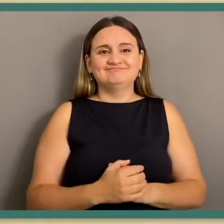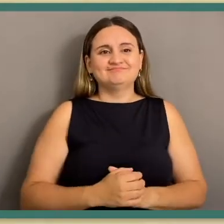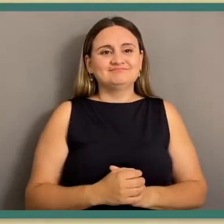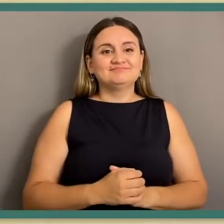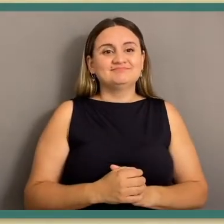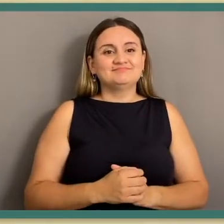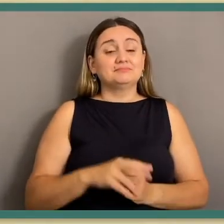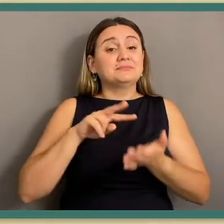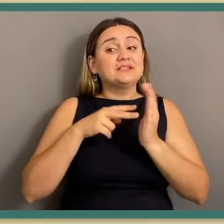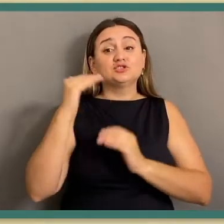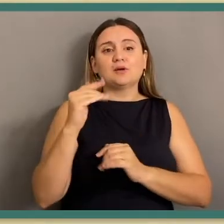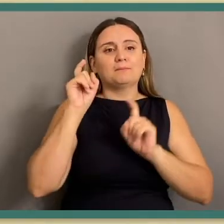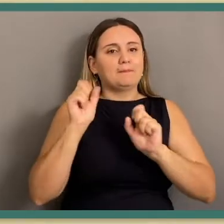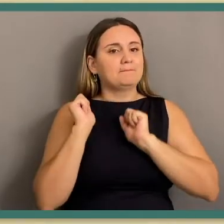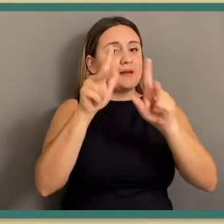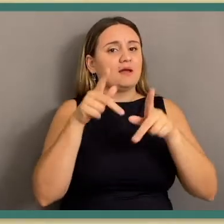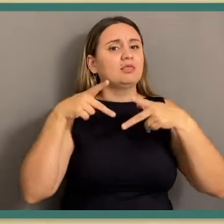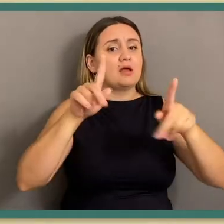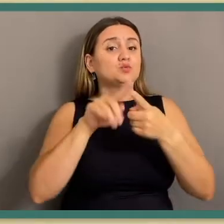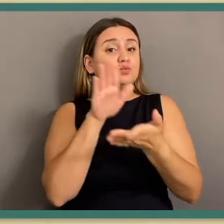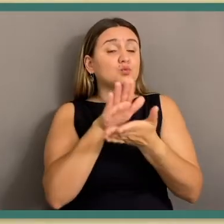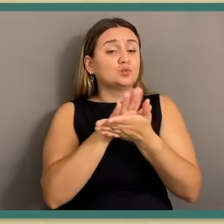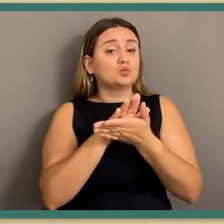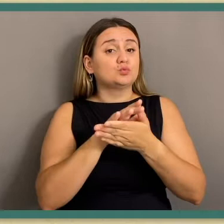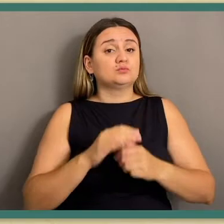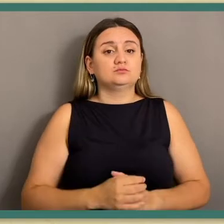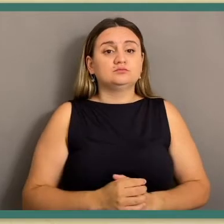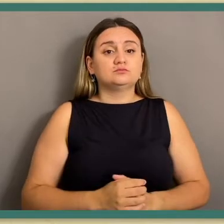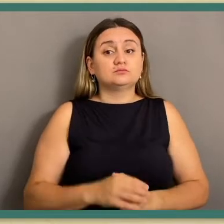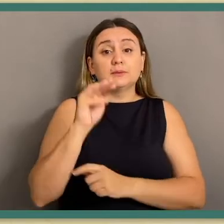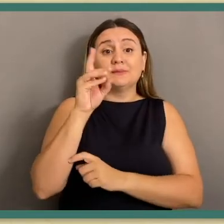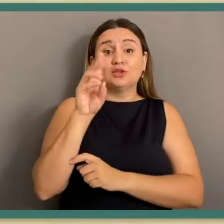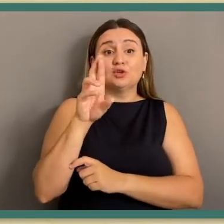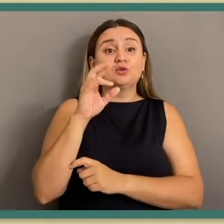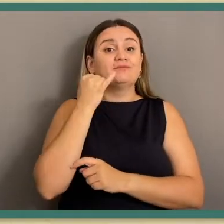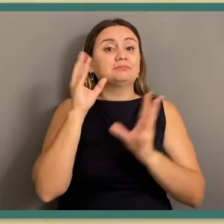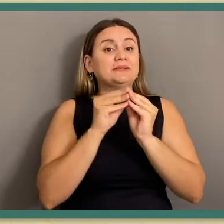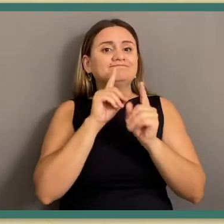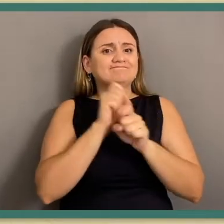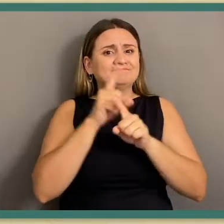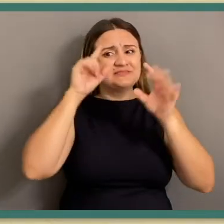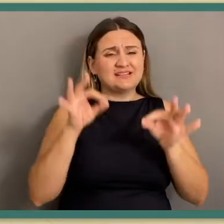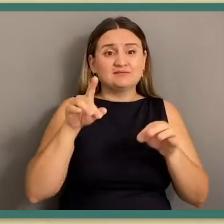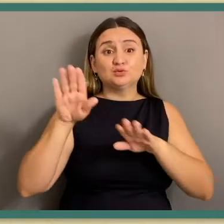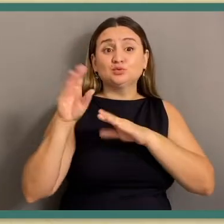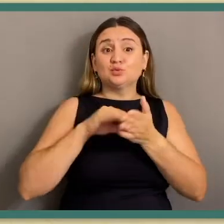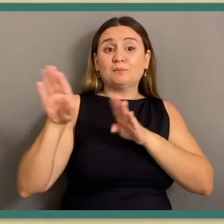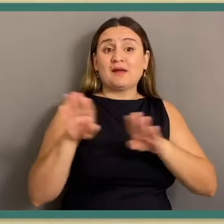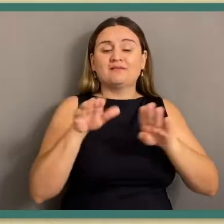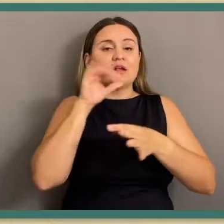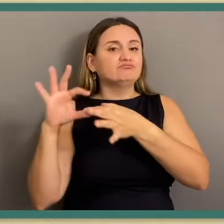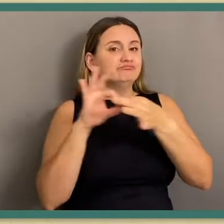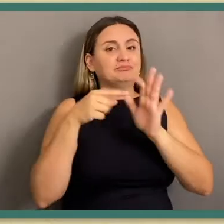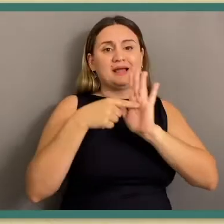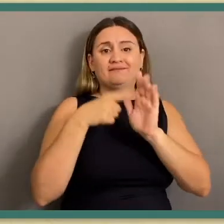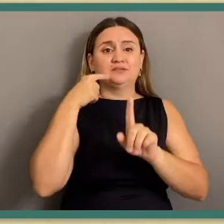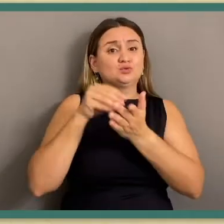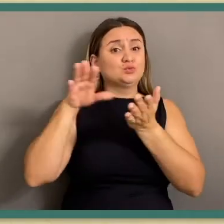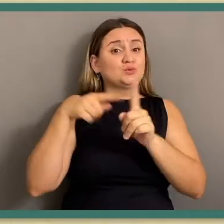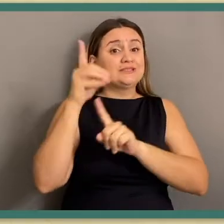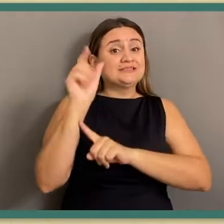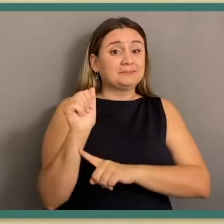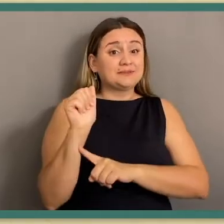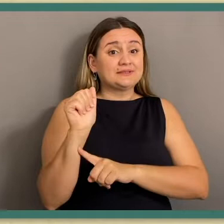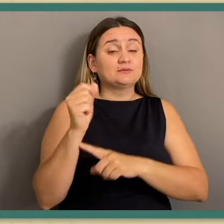with disciplining the child, and the child must be allowed to go back to school. If the MDR determines that the student's behavior was not